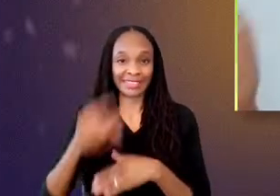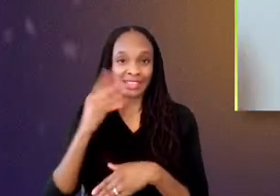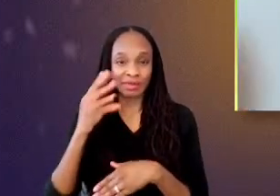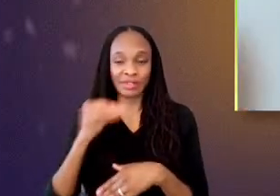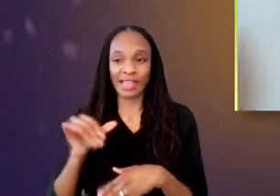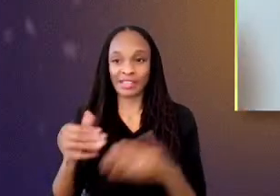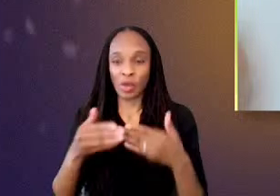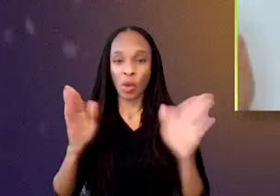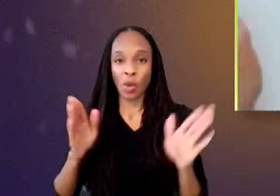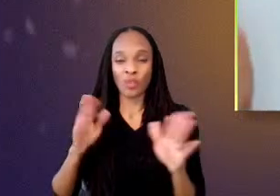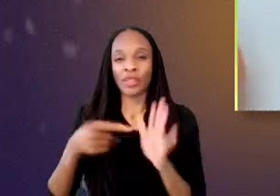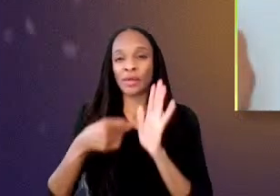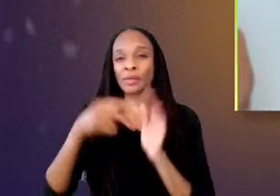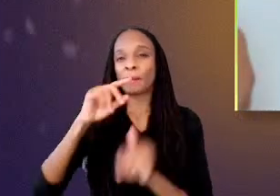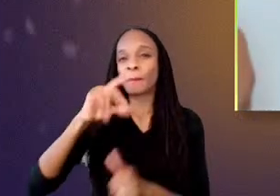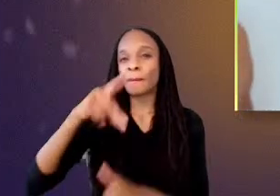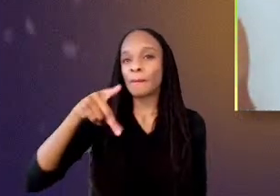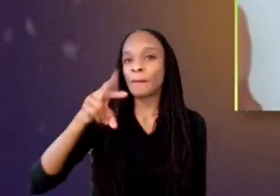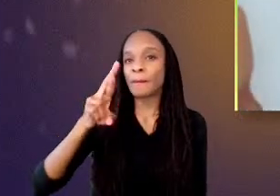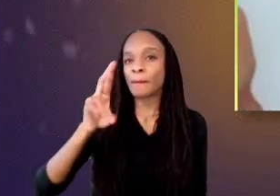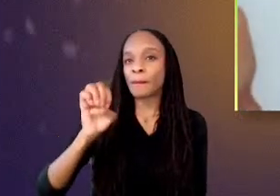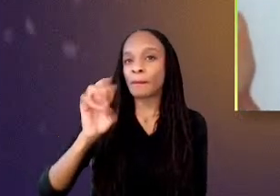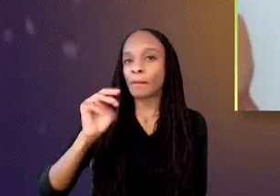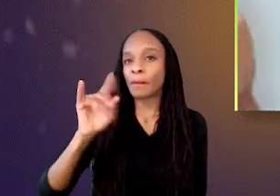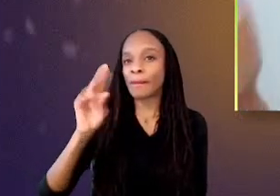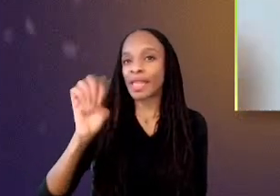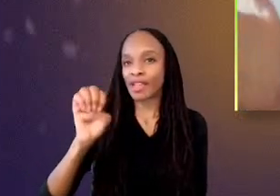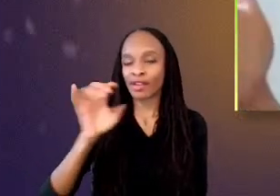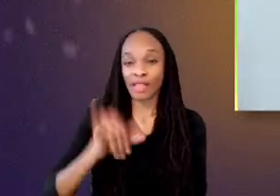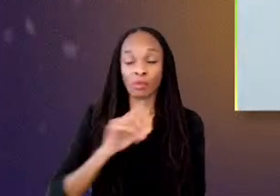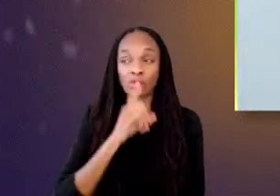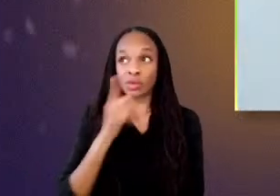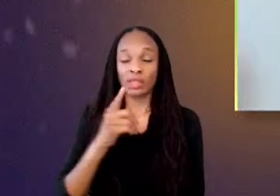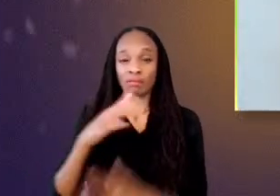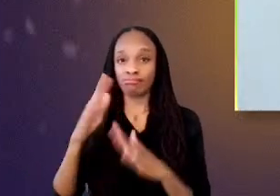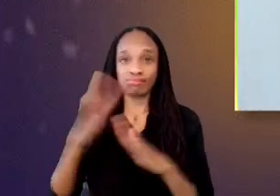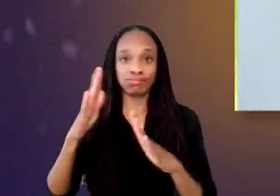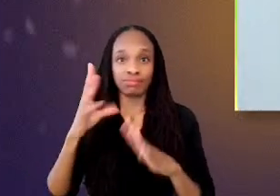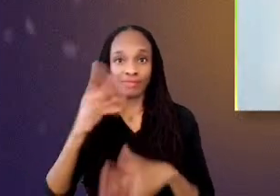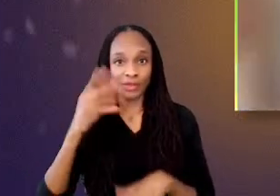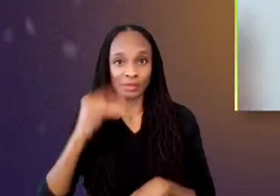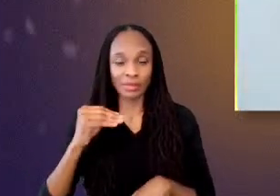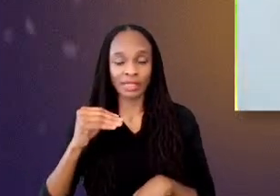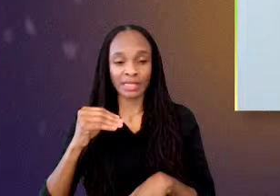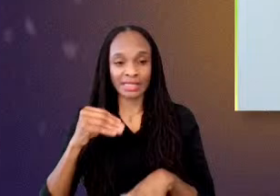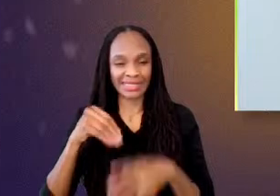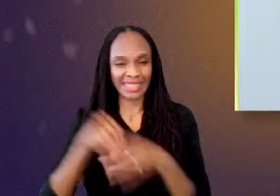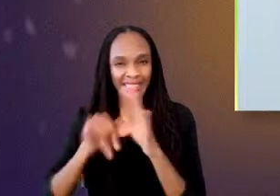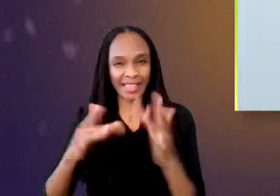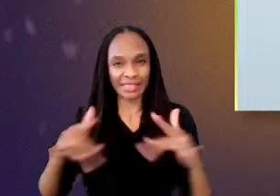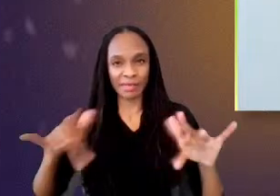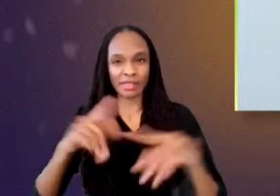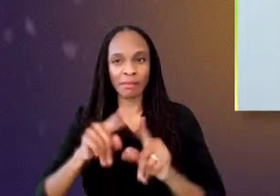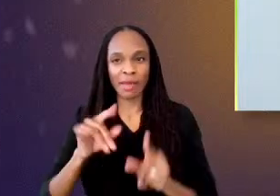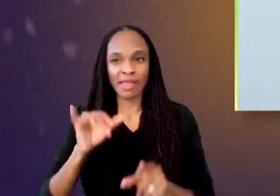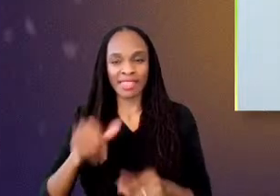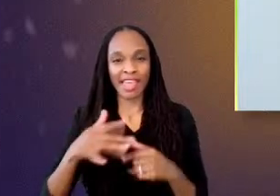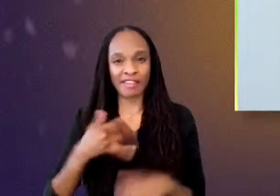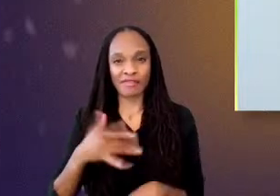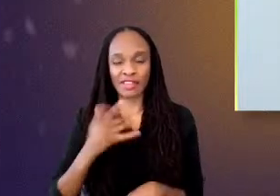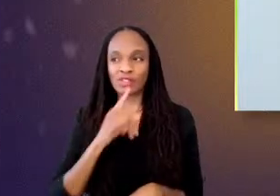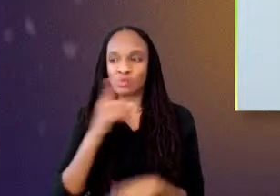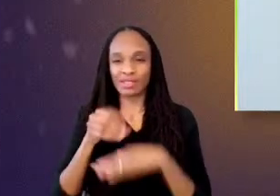very heightened experience of being in that space, but I think those feelings sort of extended throughout the